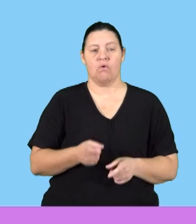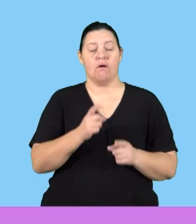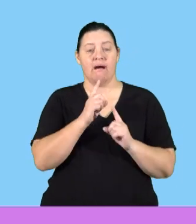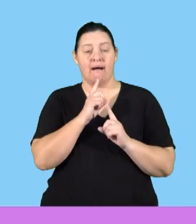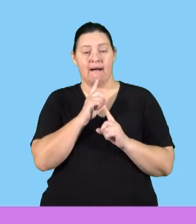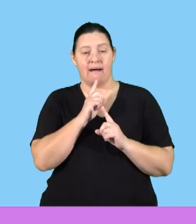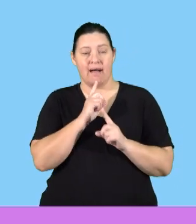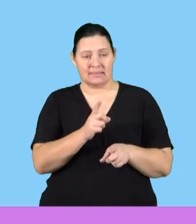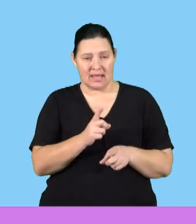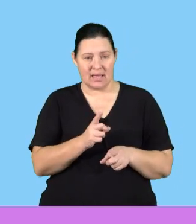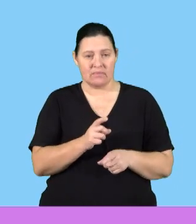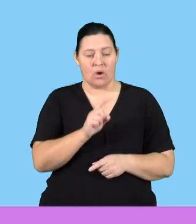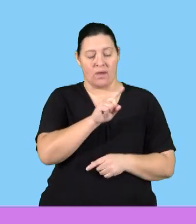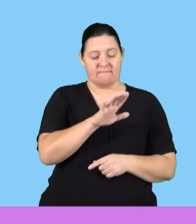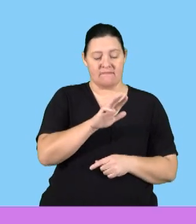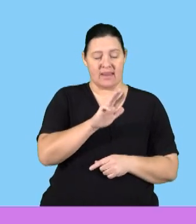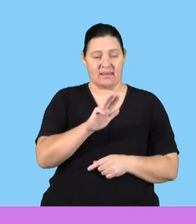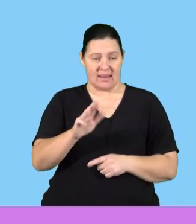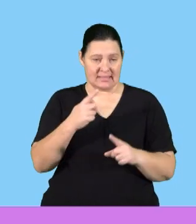15,999. So when we multiply it by